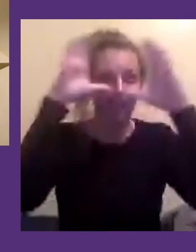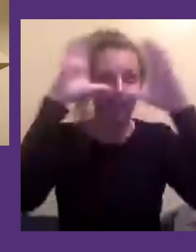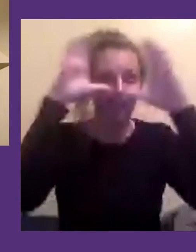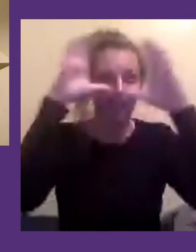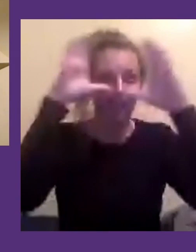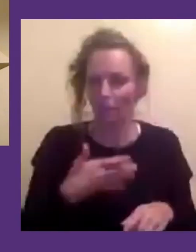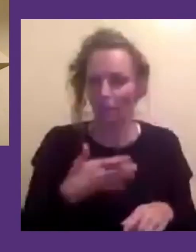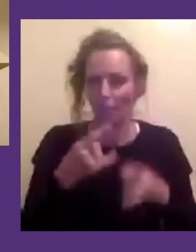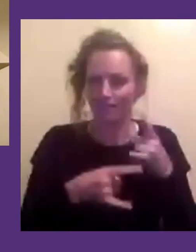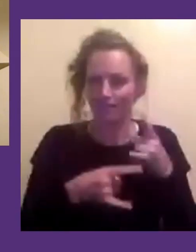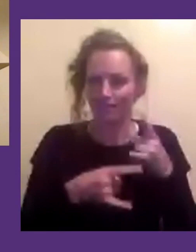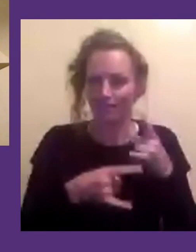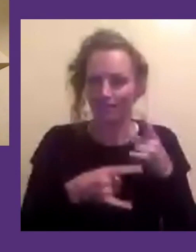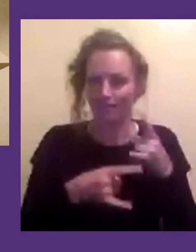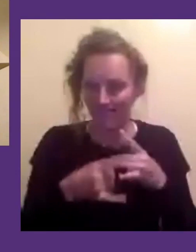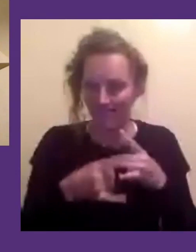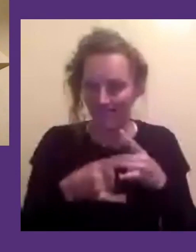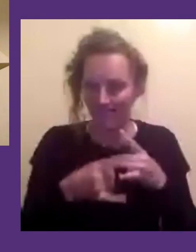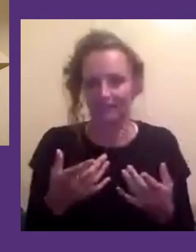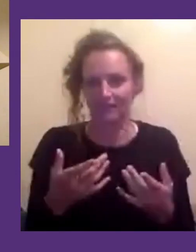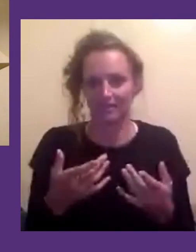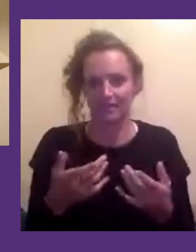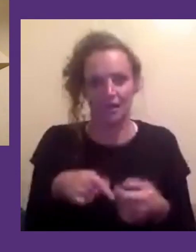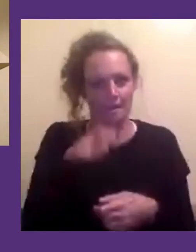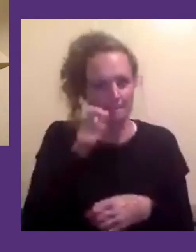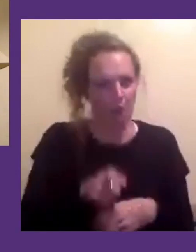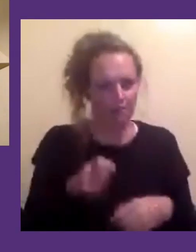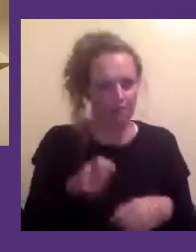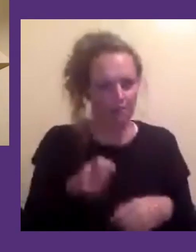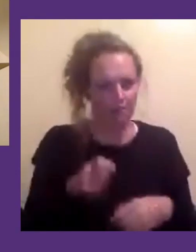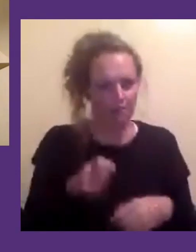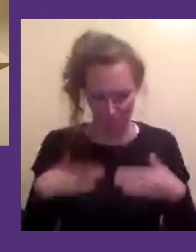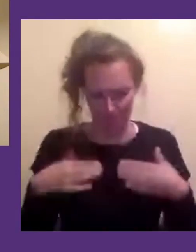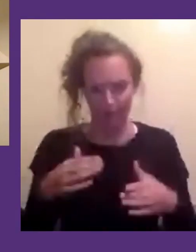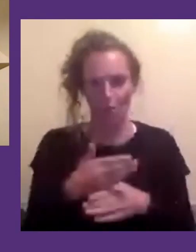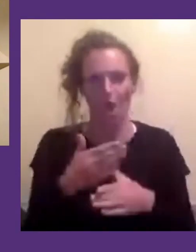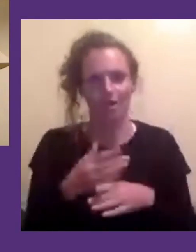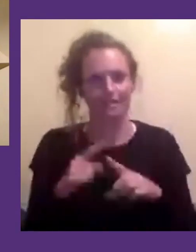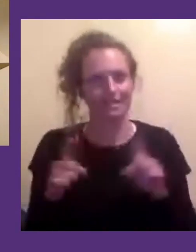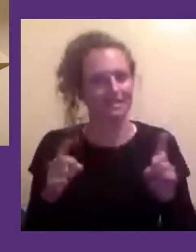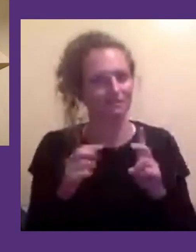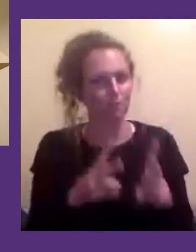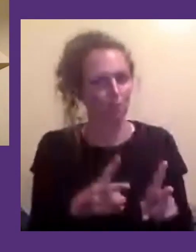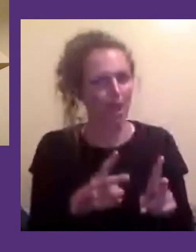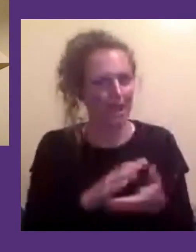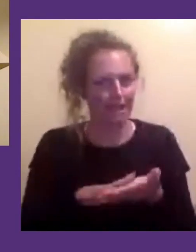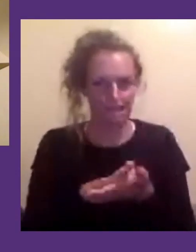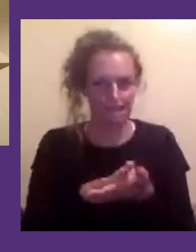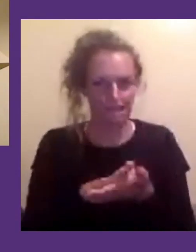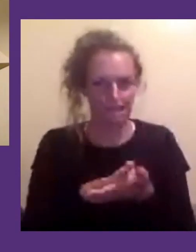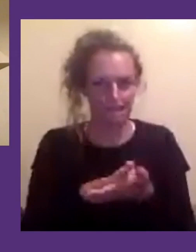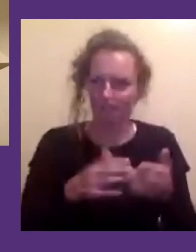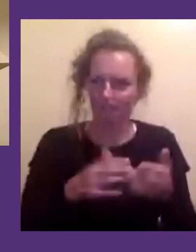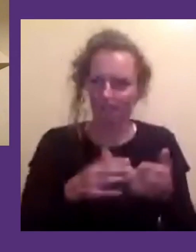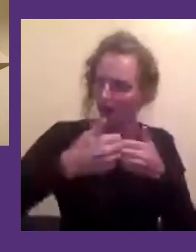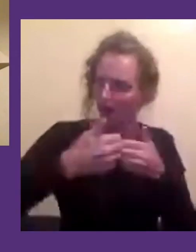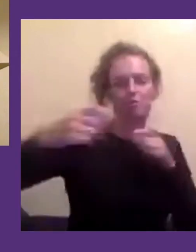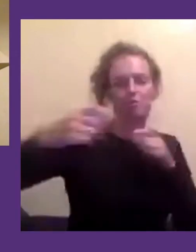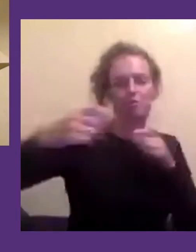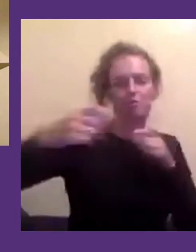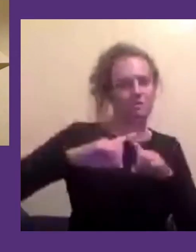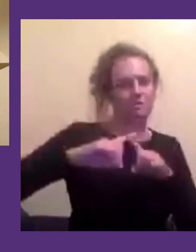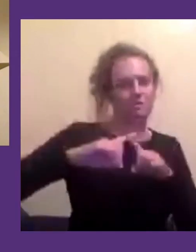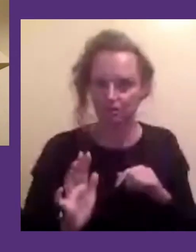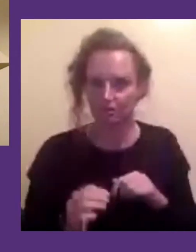way, they are different from us. And the truth is very simple. Human beings,